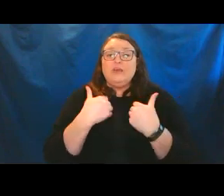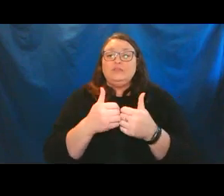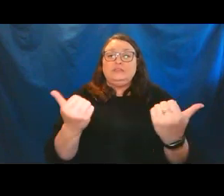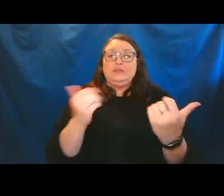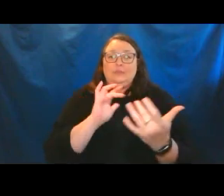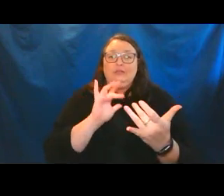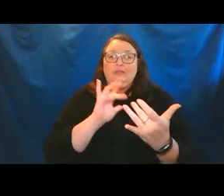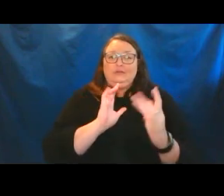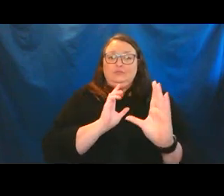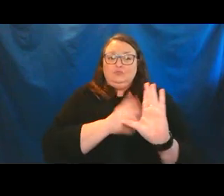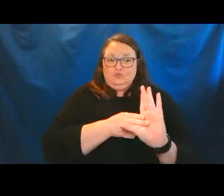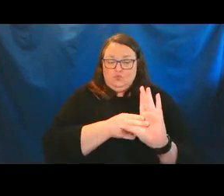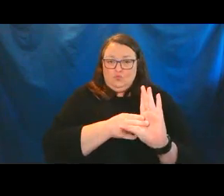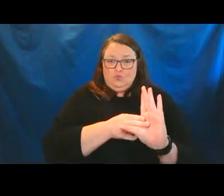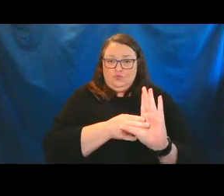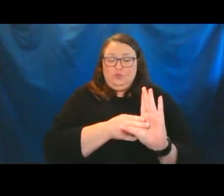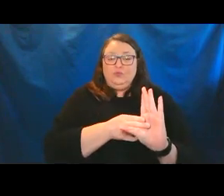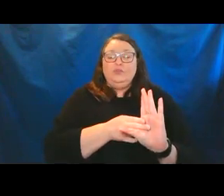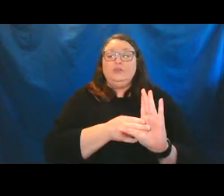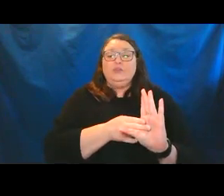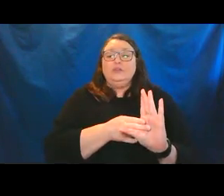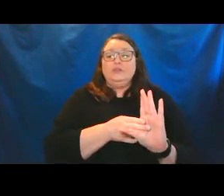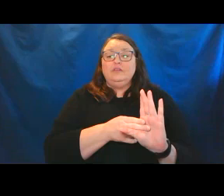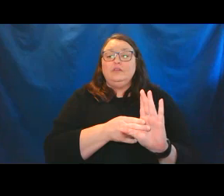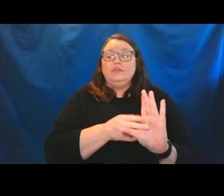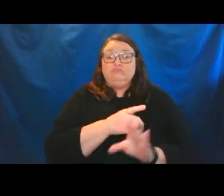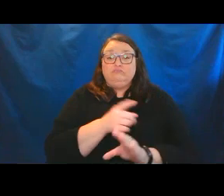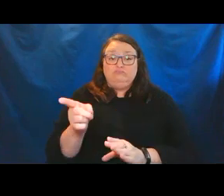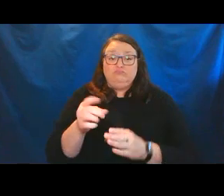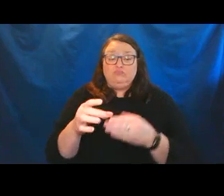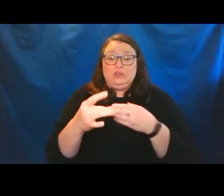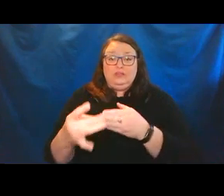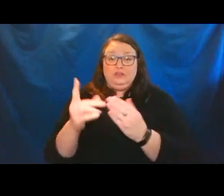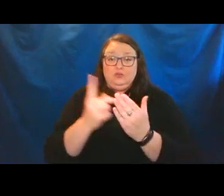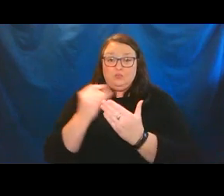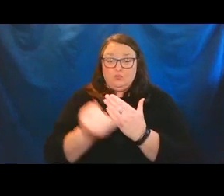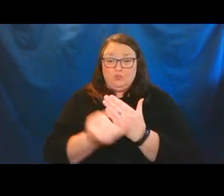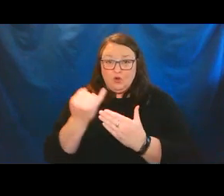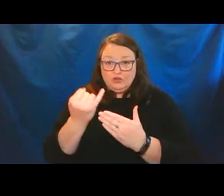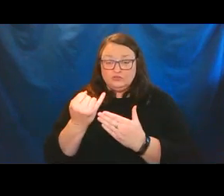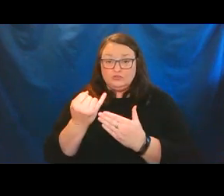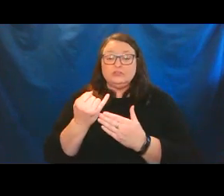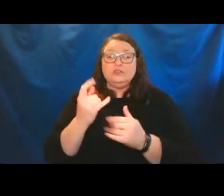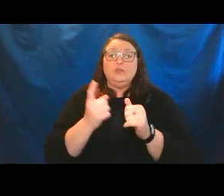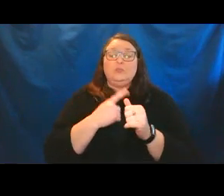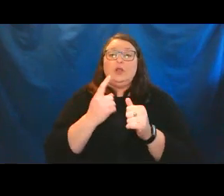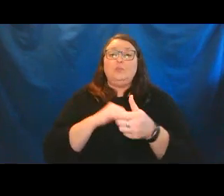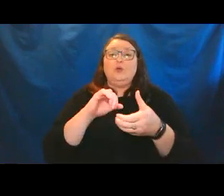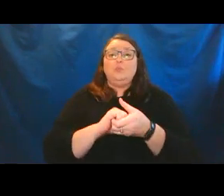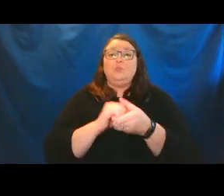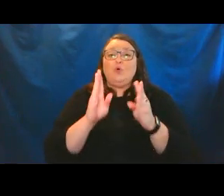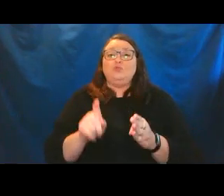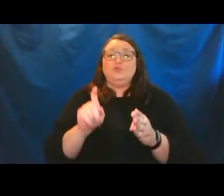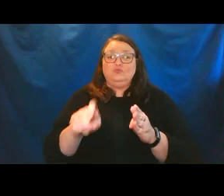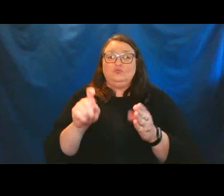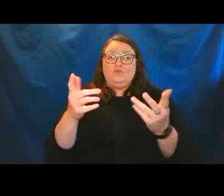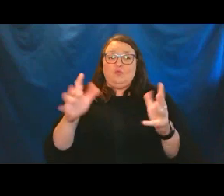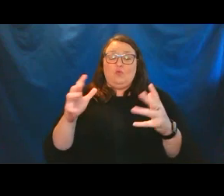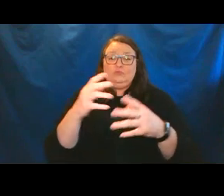joining that those who are leading projects and their primary partners should have already received in